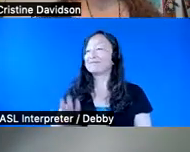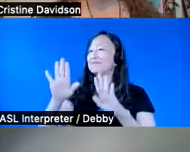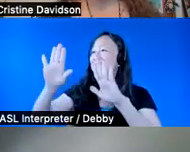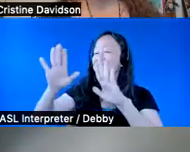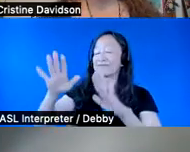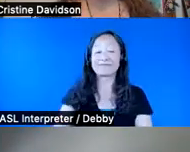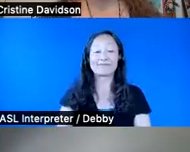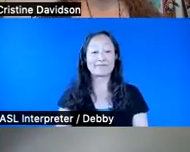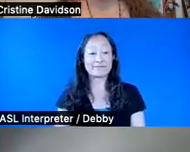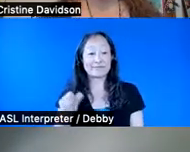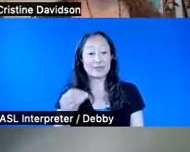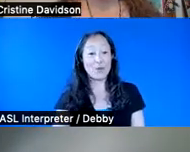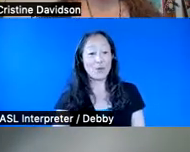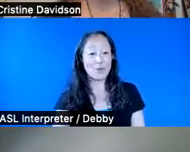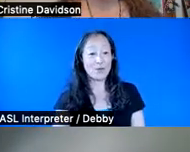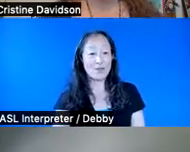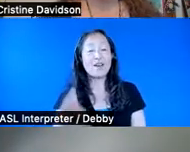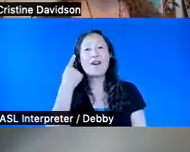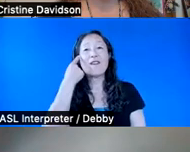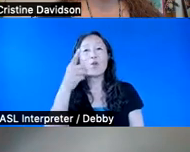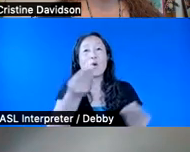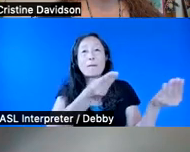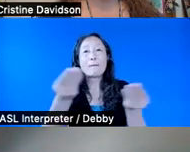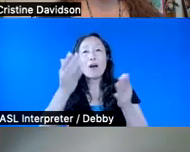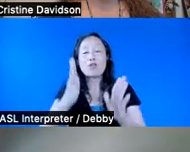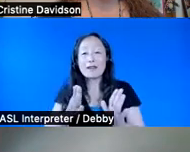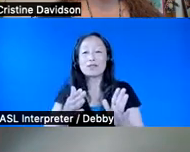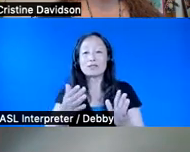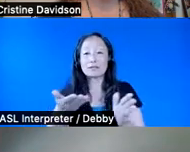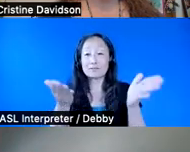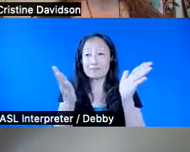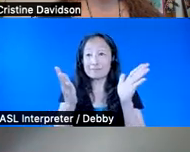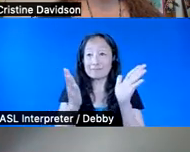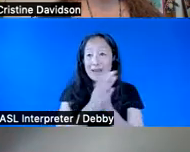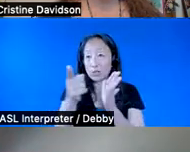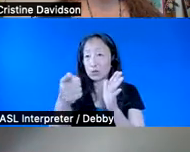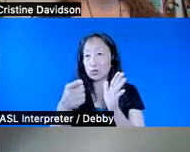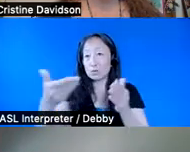And so for the moderators, I'll have you jump into that. So